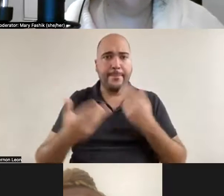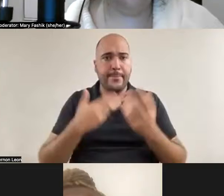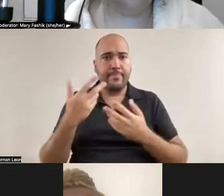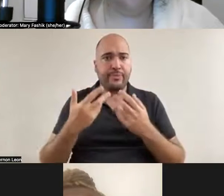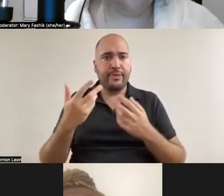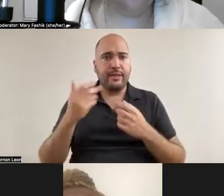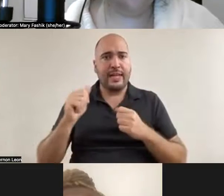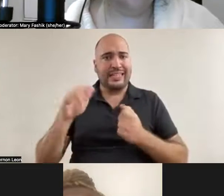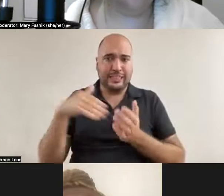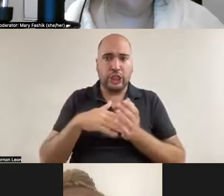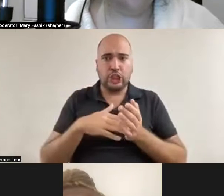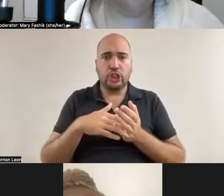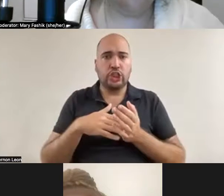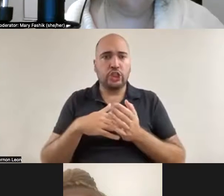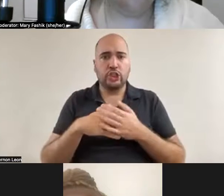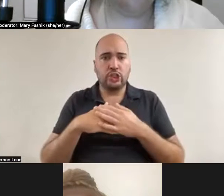a center